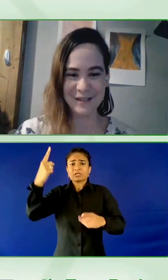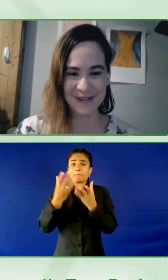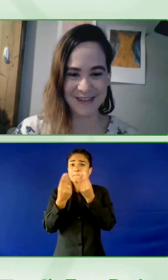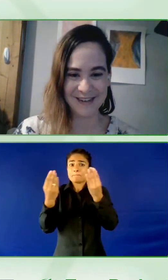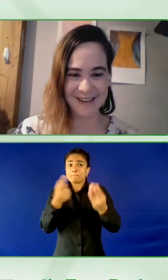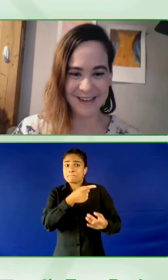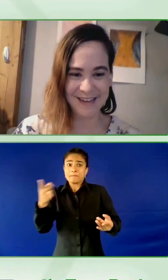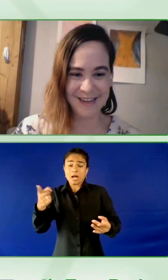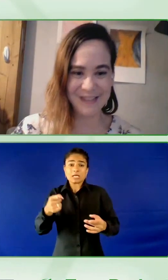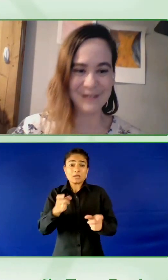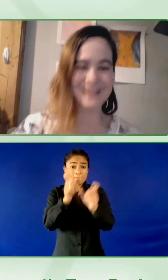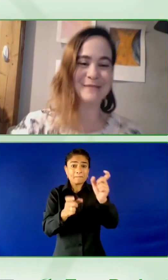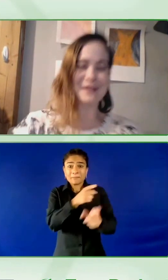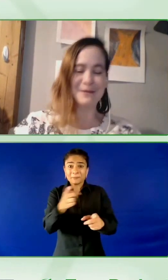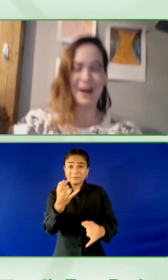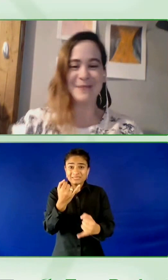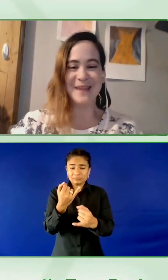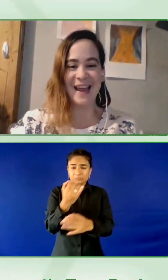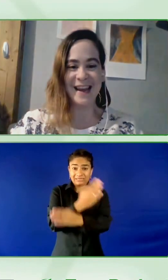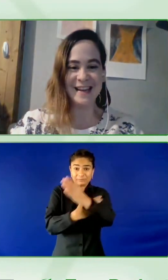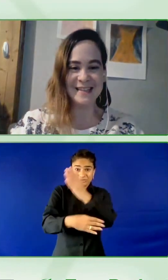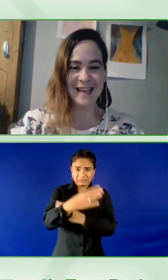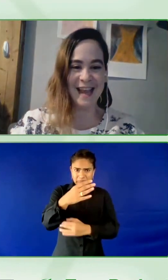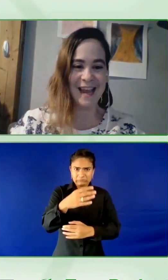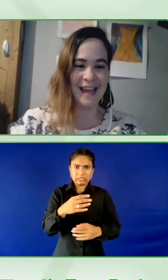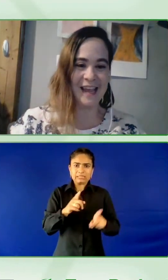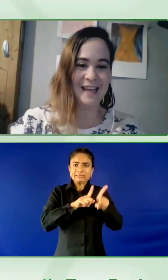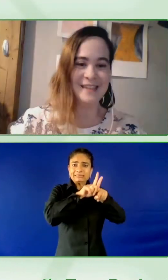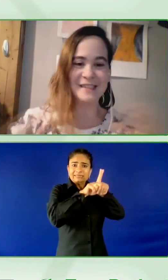Get into it. So Disability Pride PA